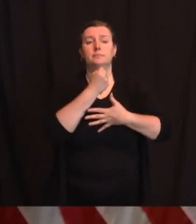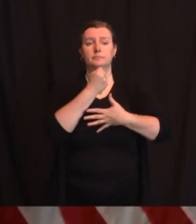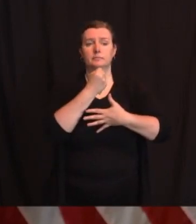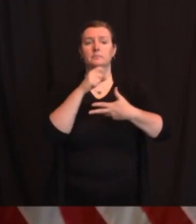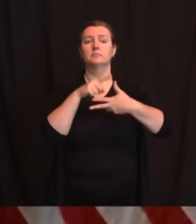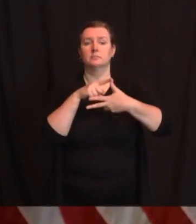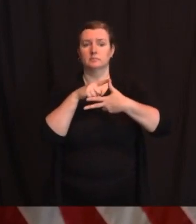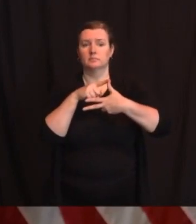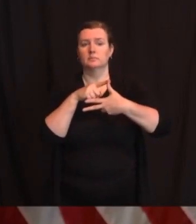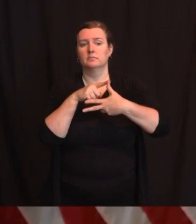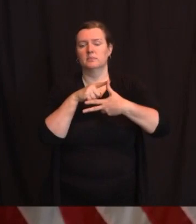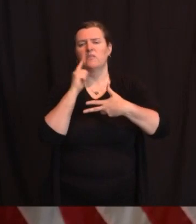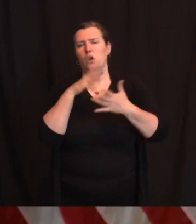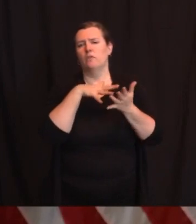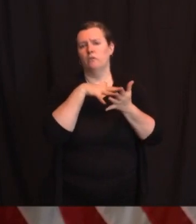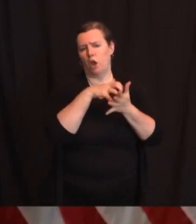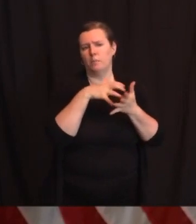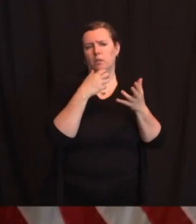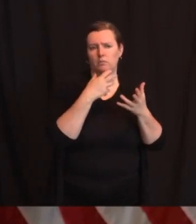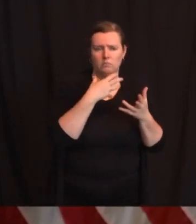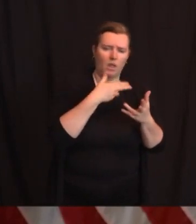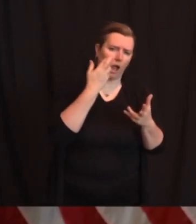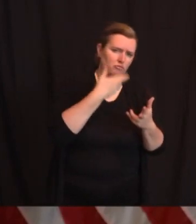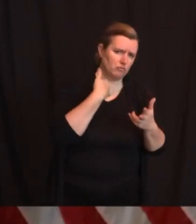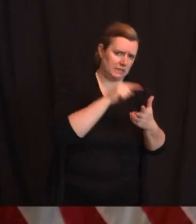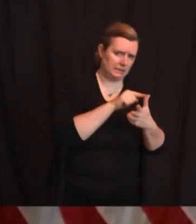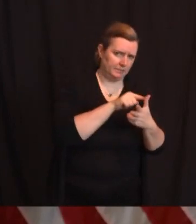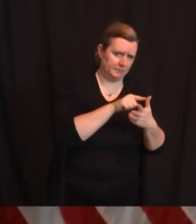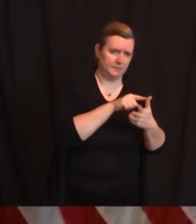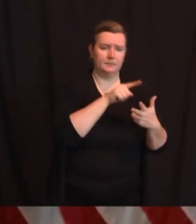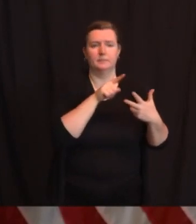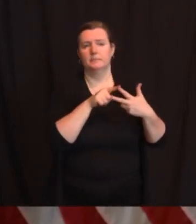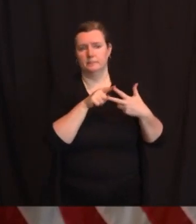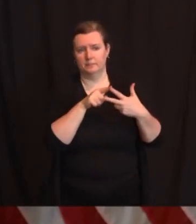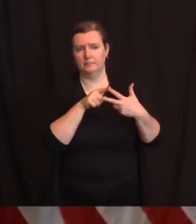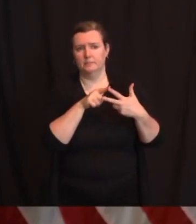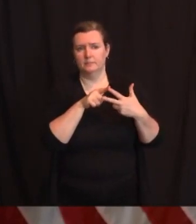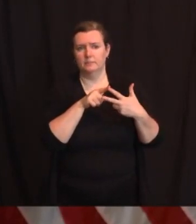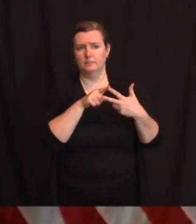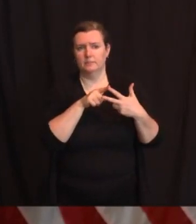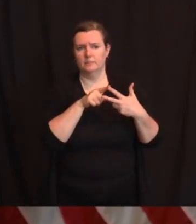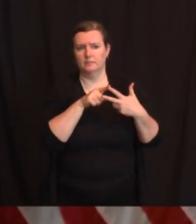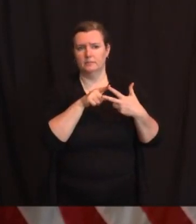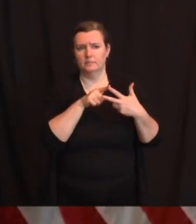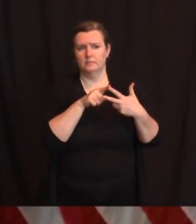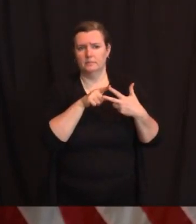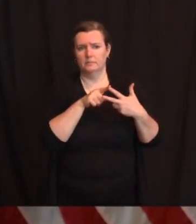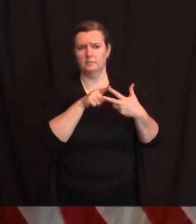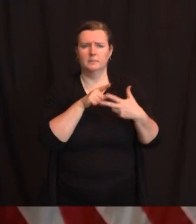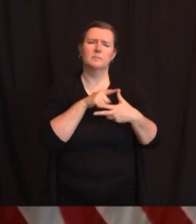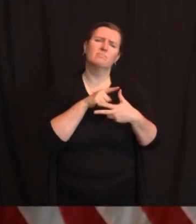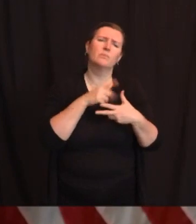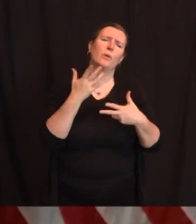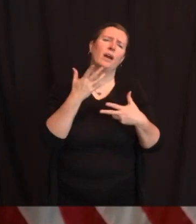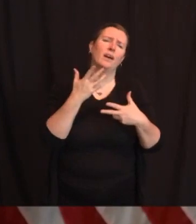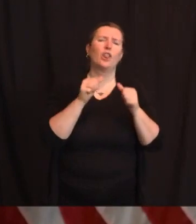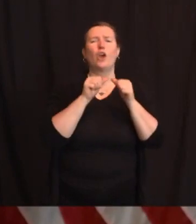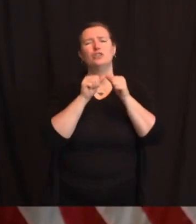populations, high-risk folks. So this is up here as long-term care, as an example, one of